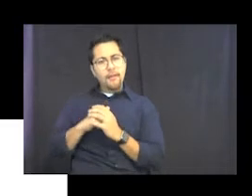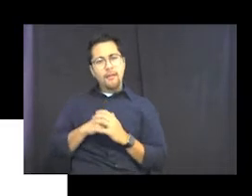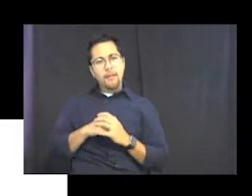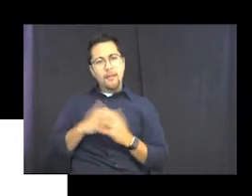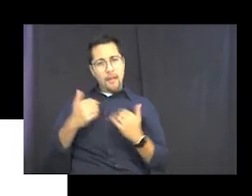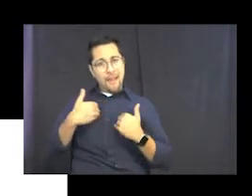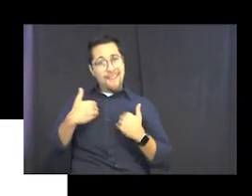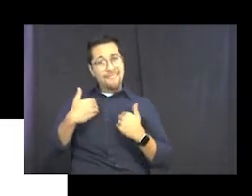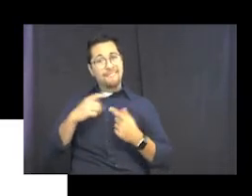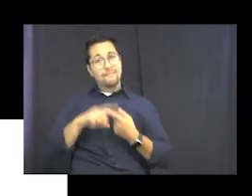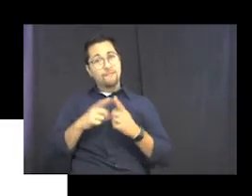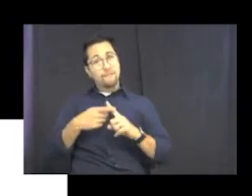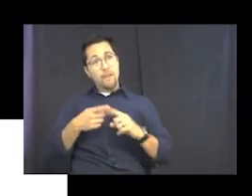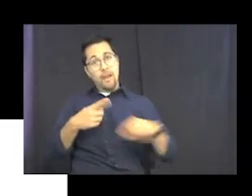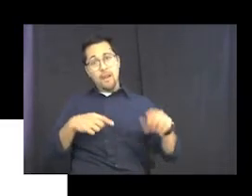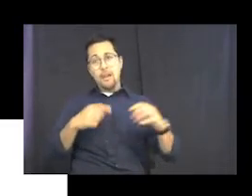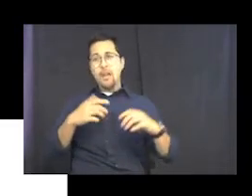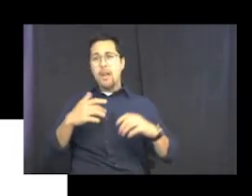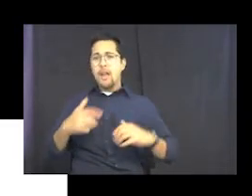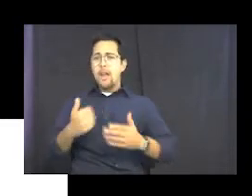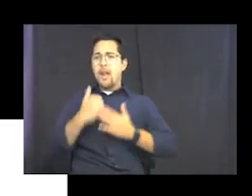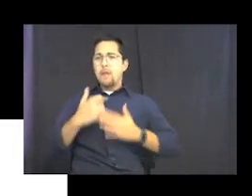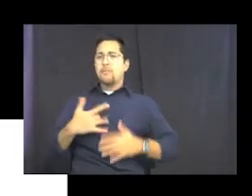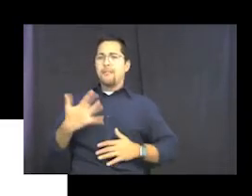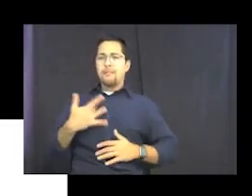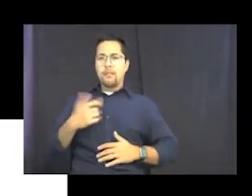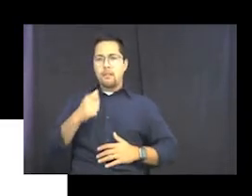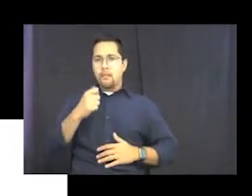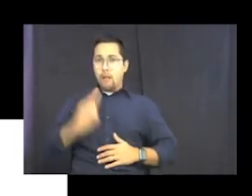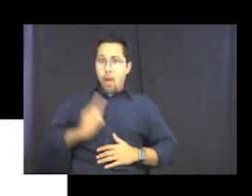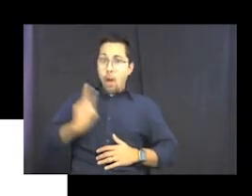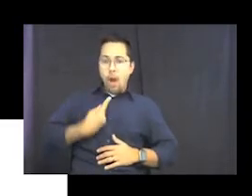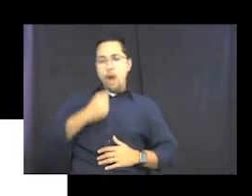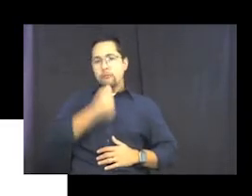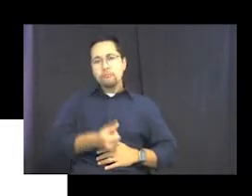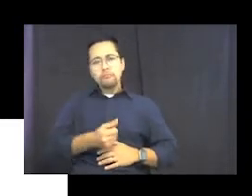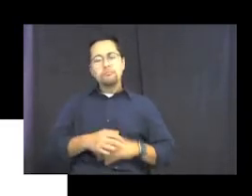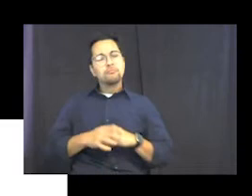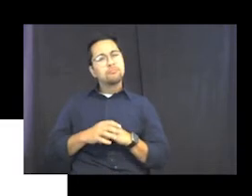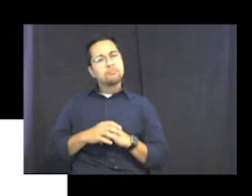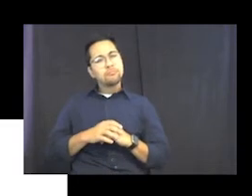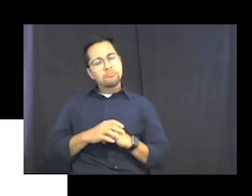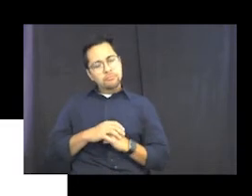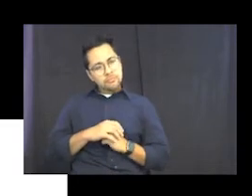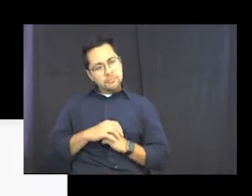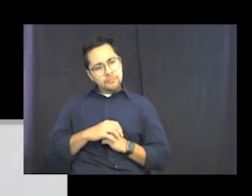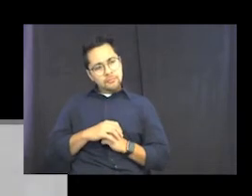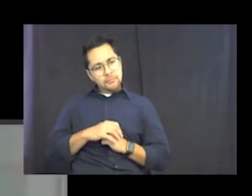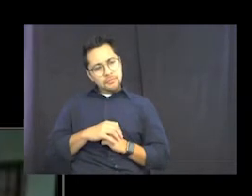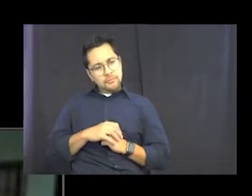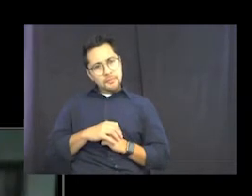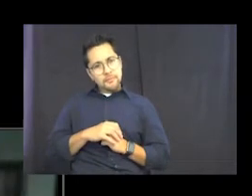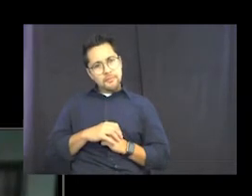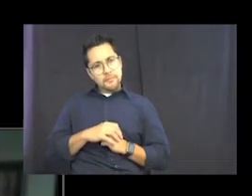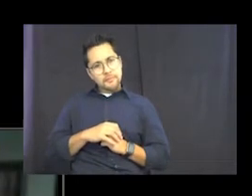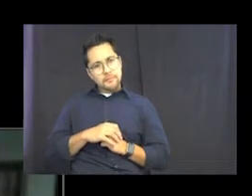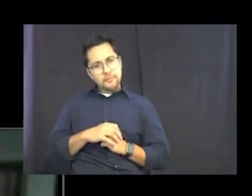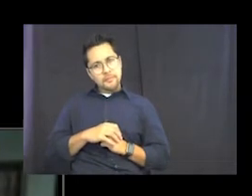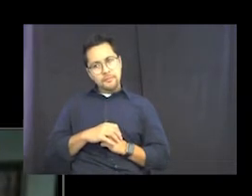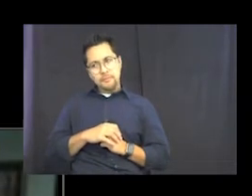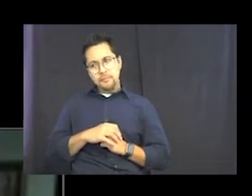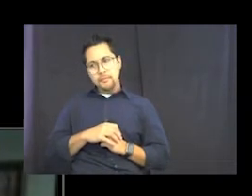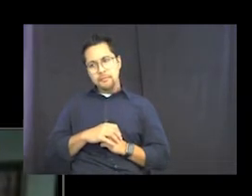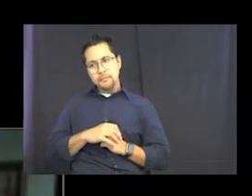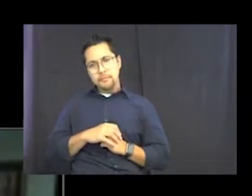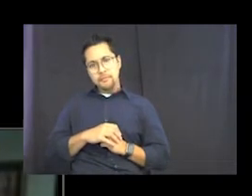friends makes us feel not alone. We all go through similar disabilities or